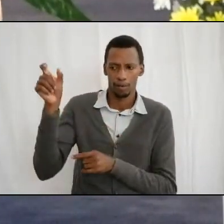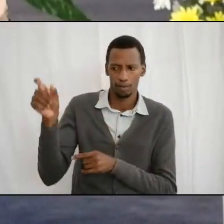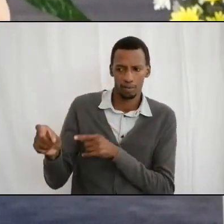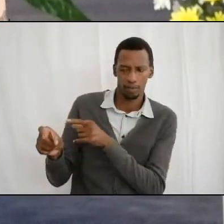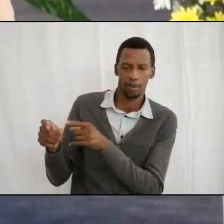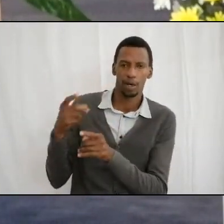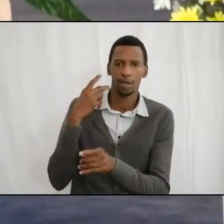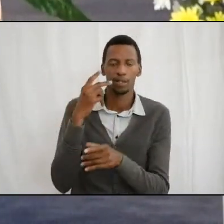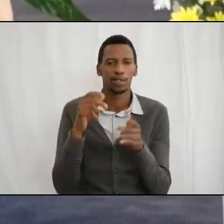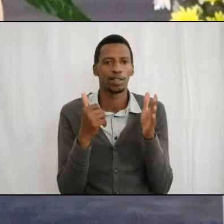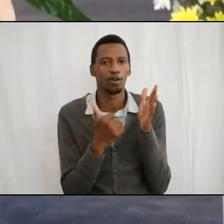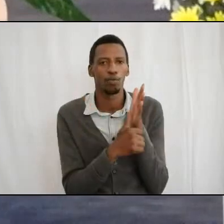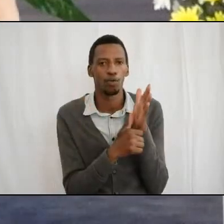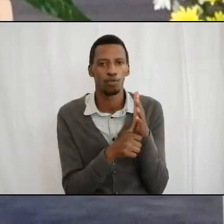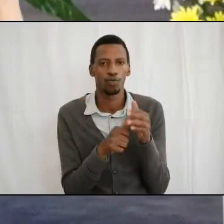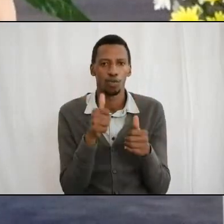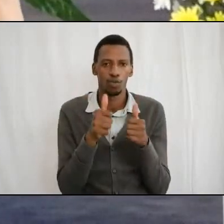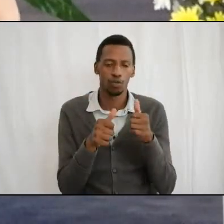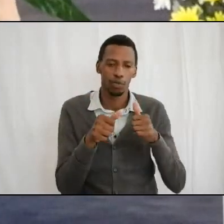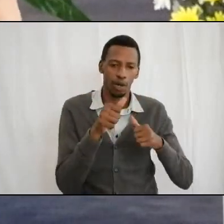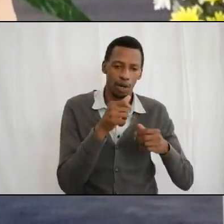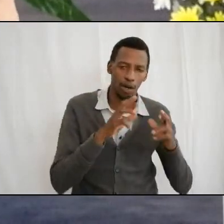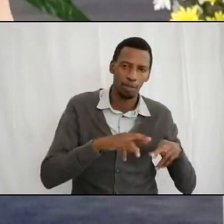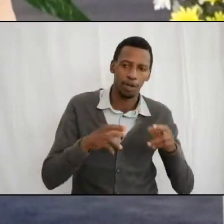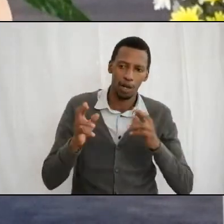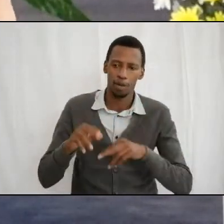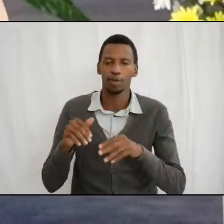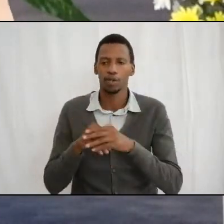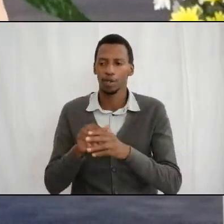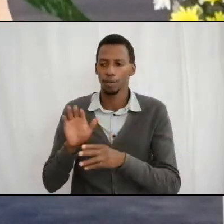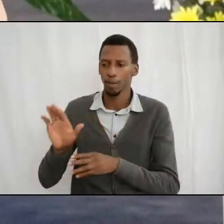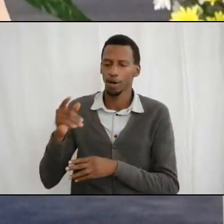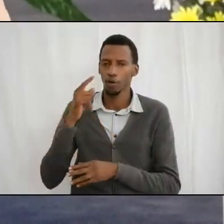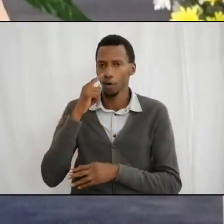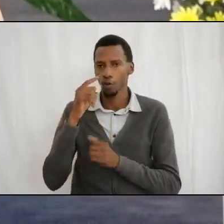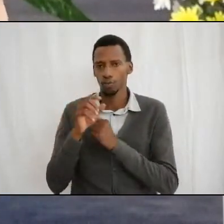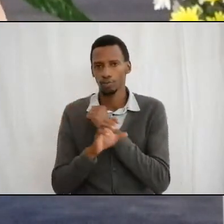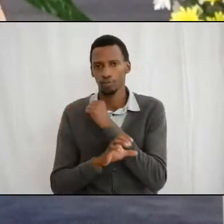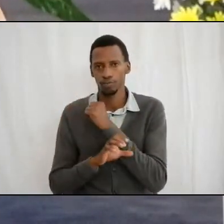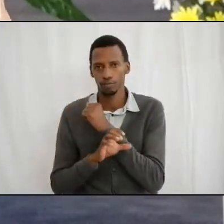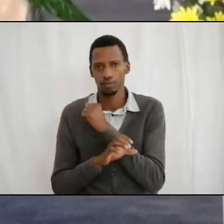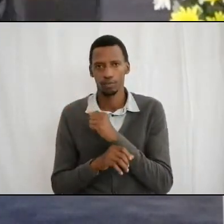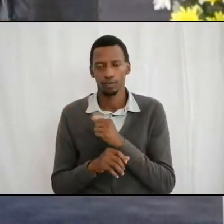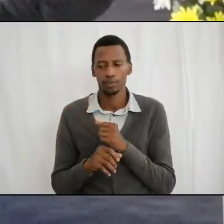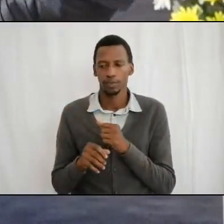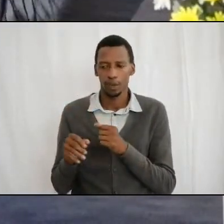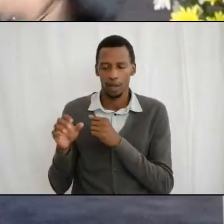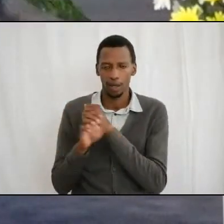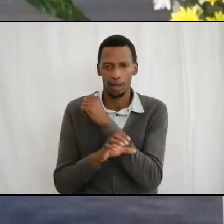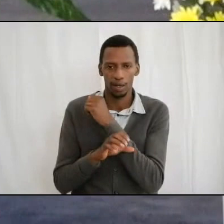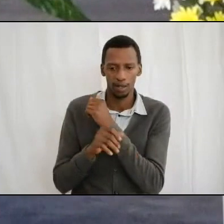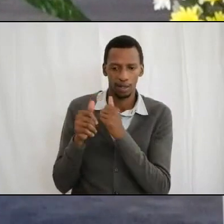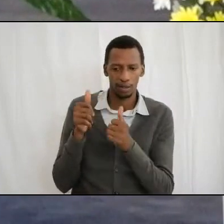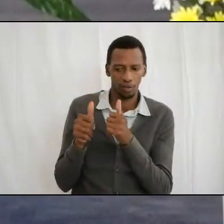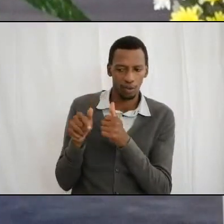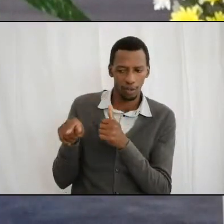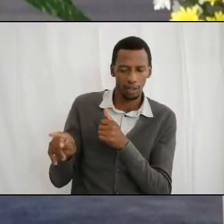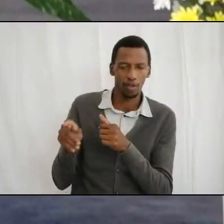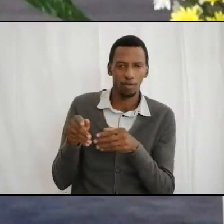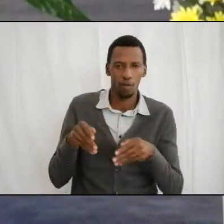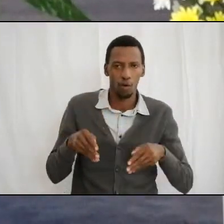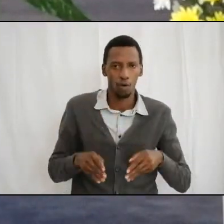the problems that are happening in his home country, the country that he wasn't even born in, but is